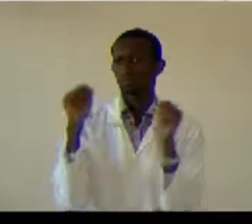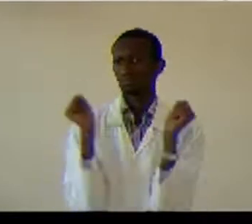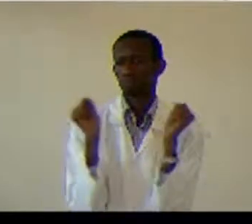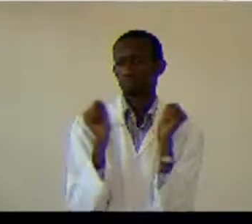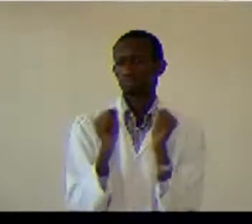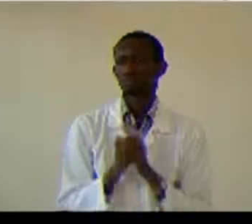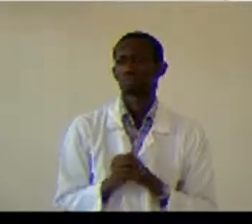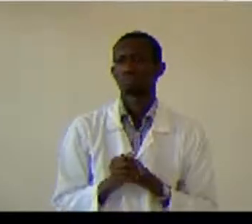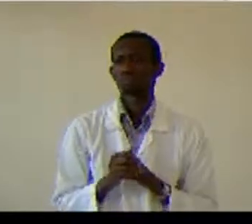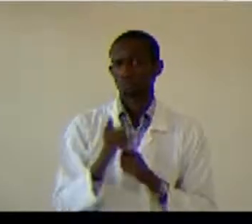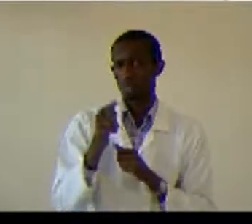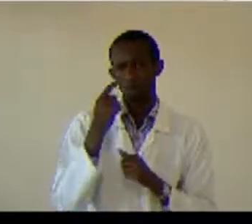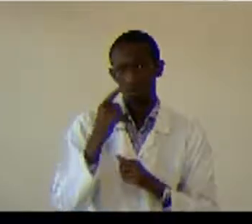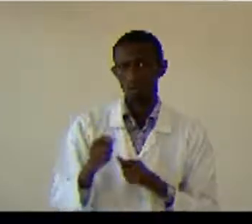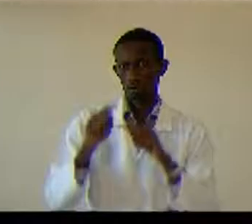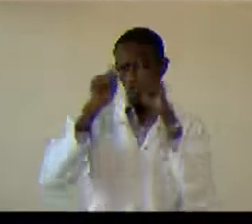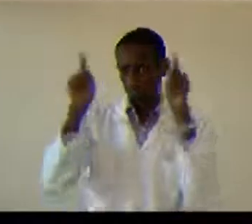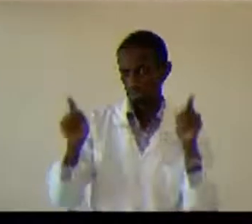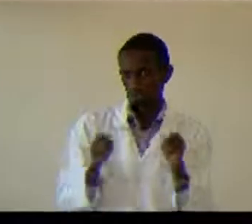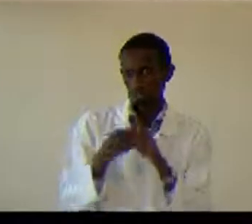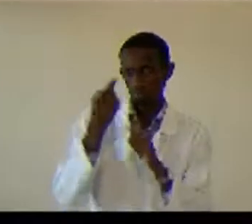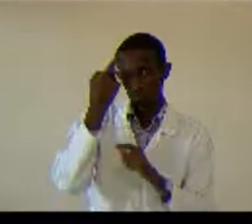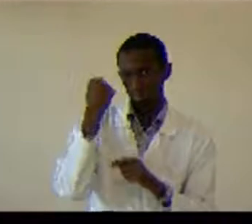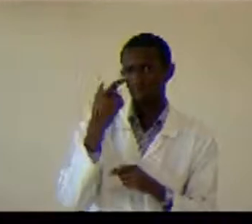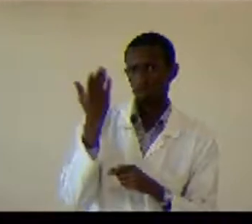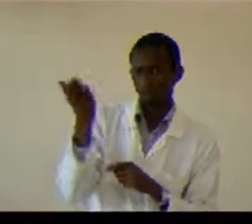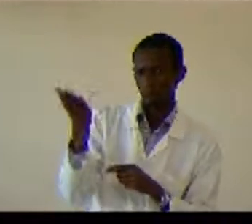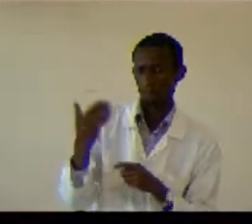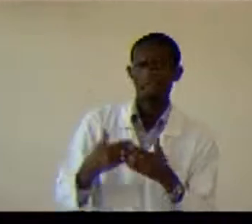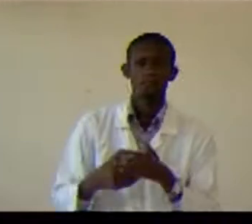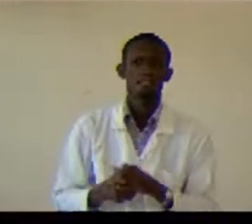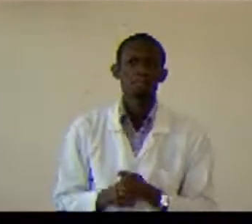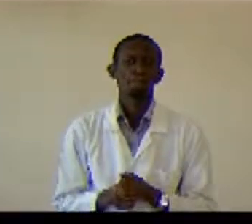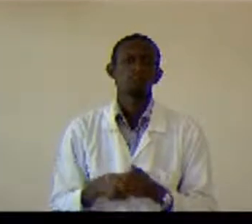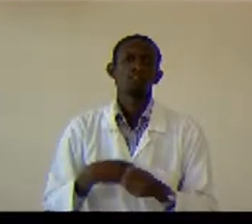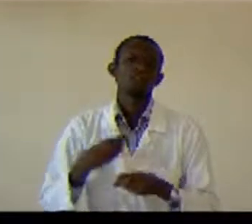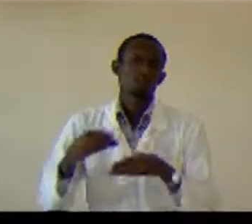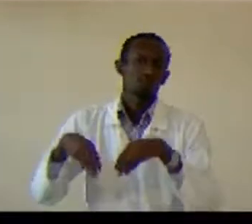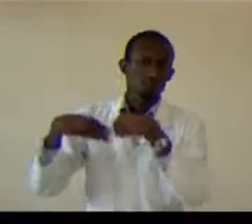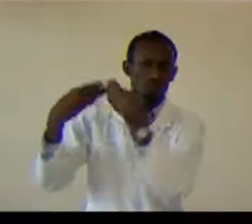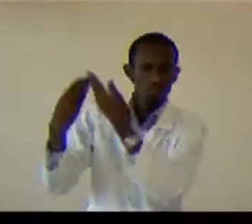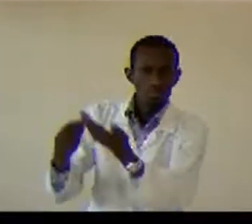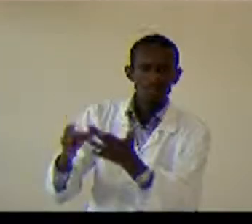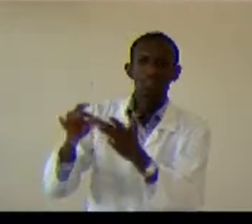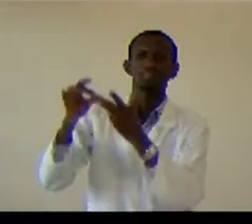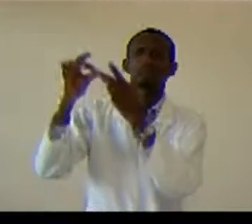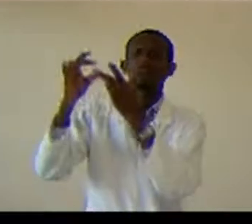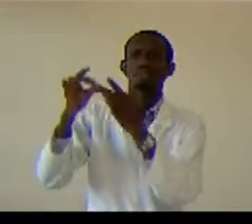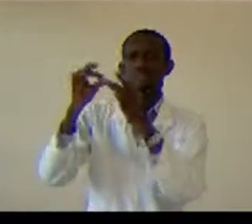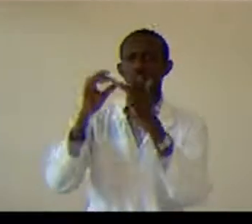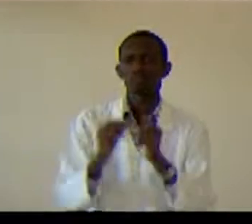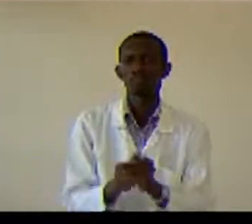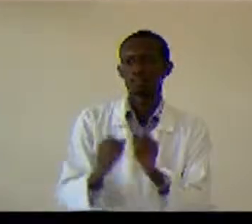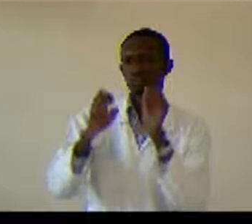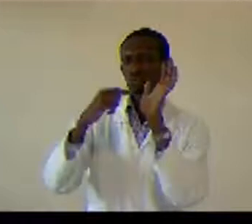when you look at our table here, I was able to give you some specifics.